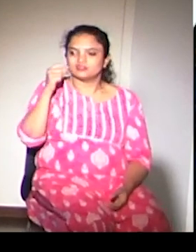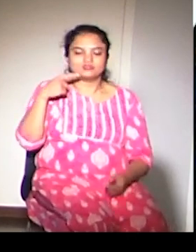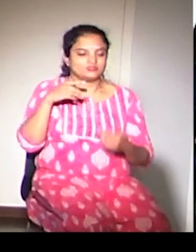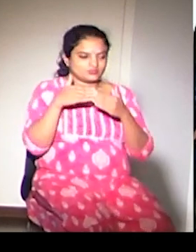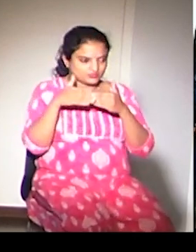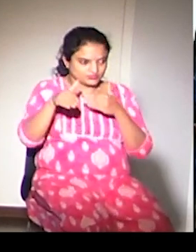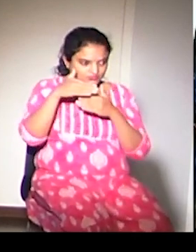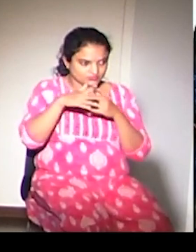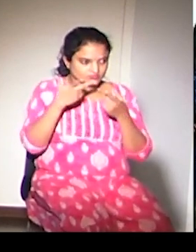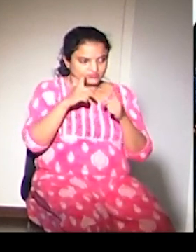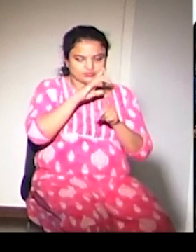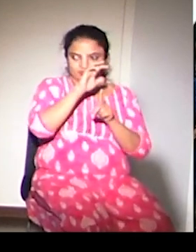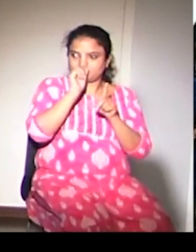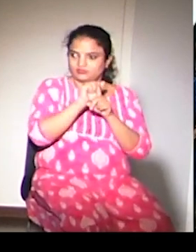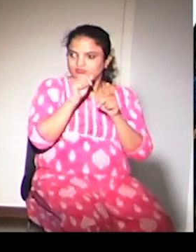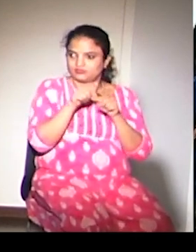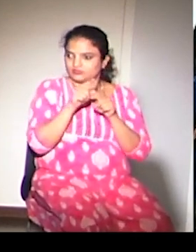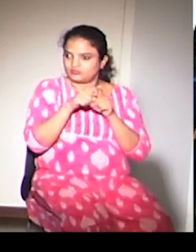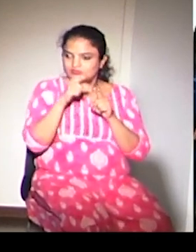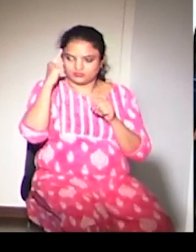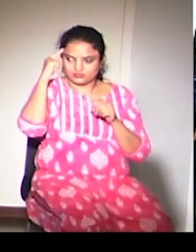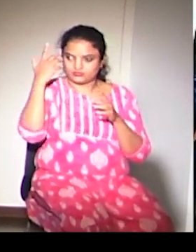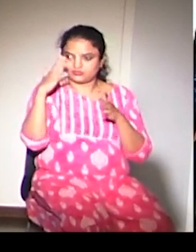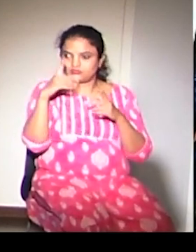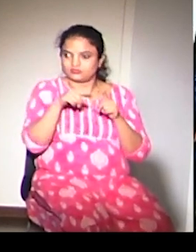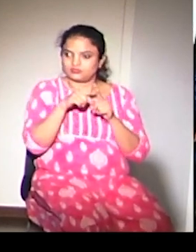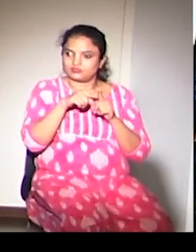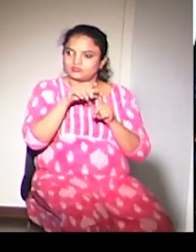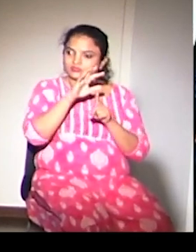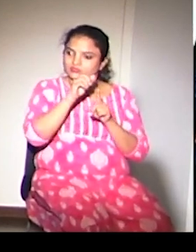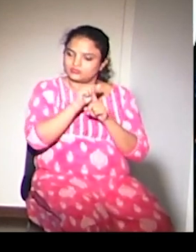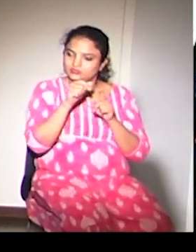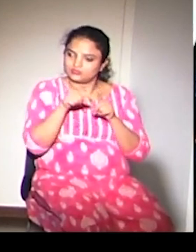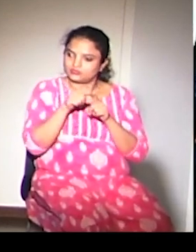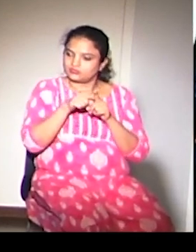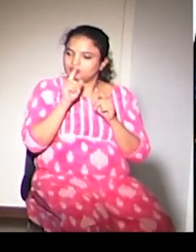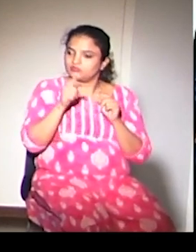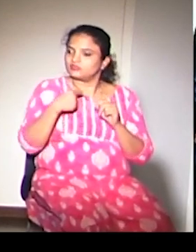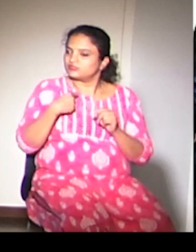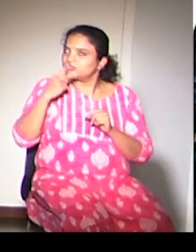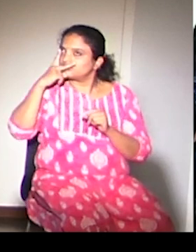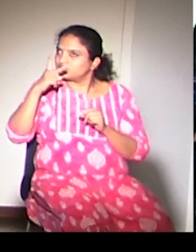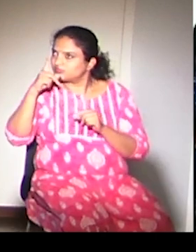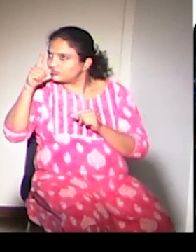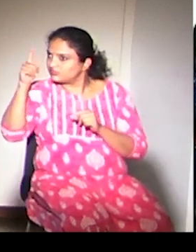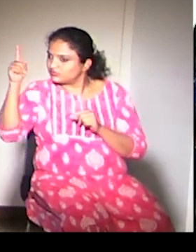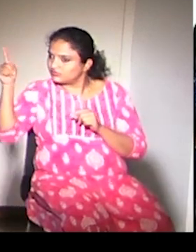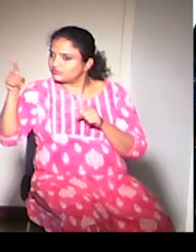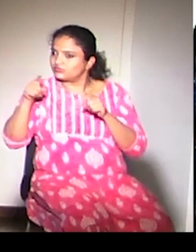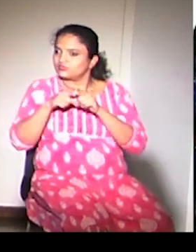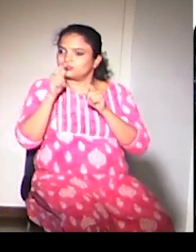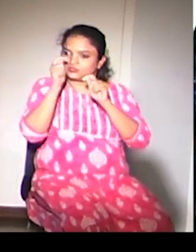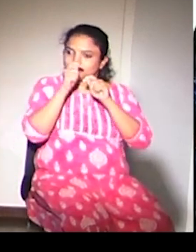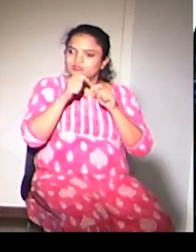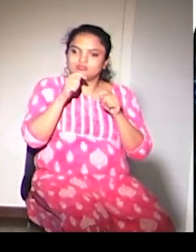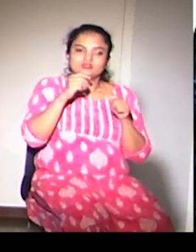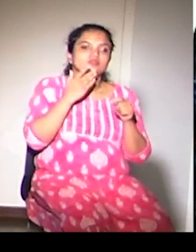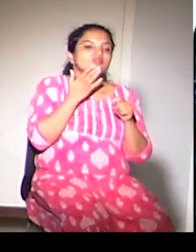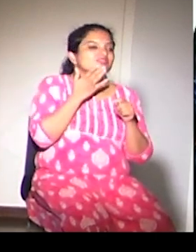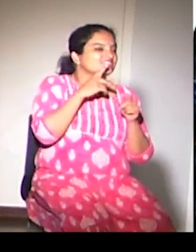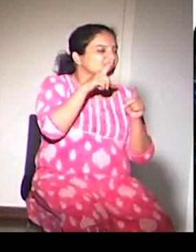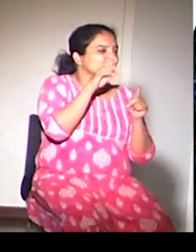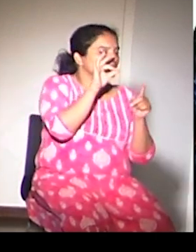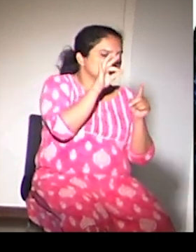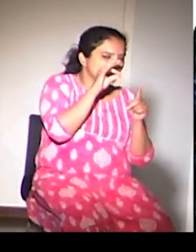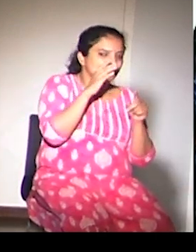Continuity of tradition, and you said you don't think there's a continuity. But when I see them and I see the cobalt blue and the turquoise and the yellow and